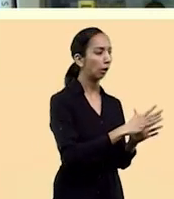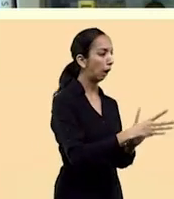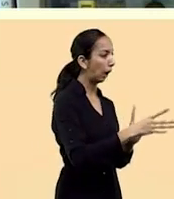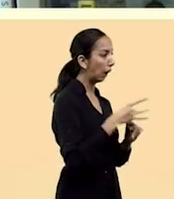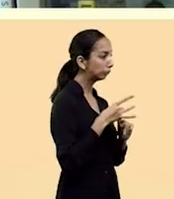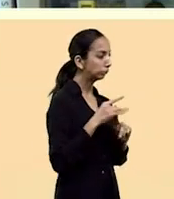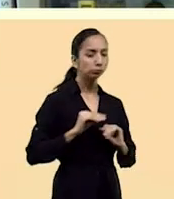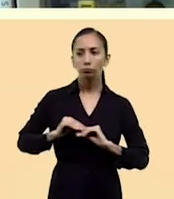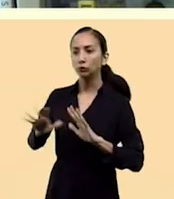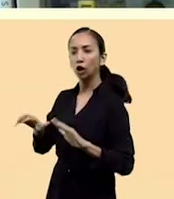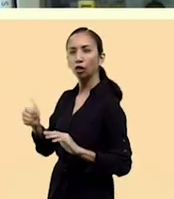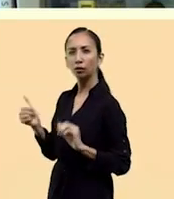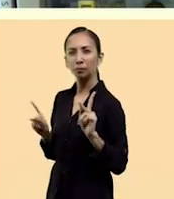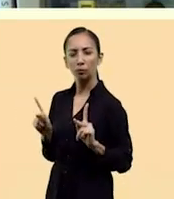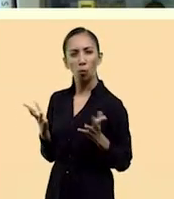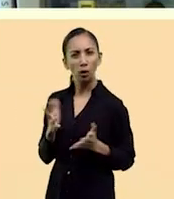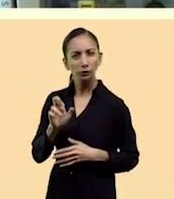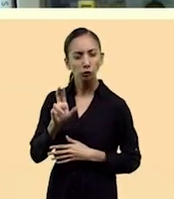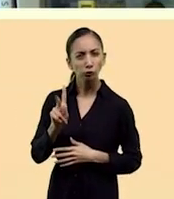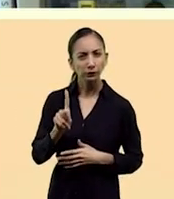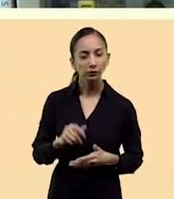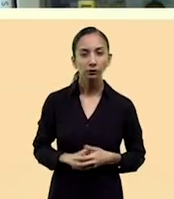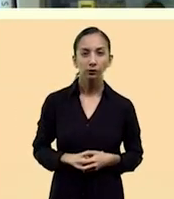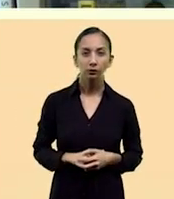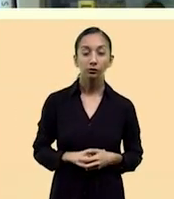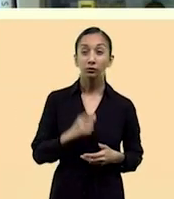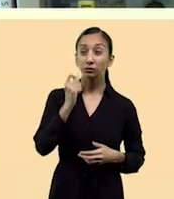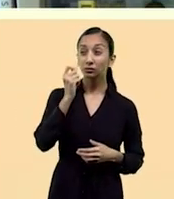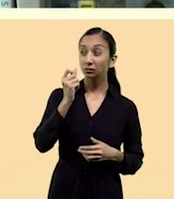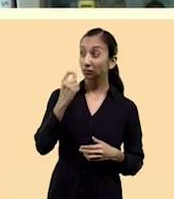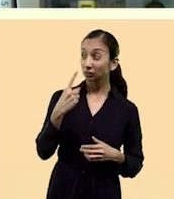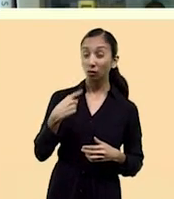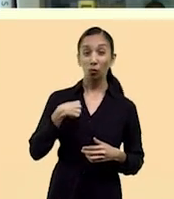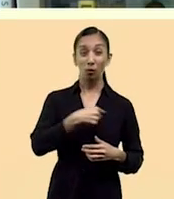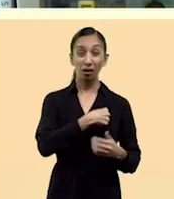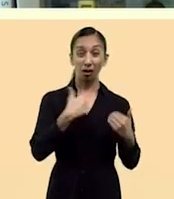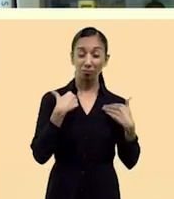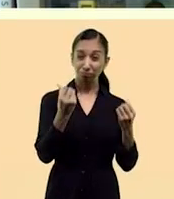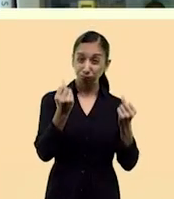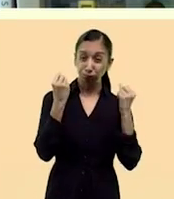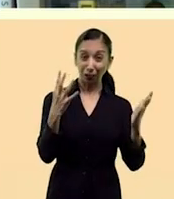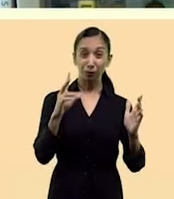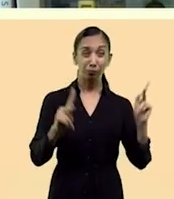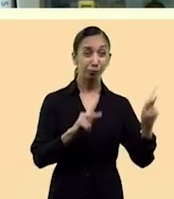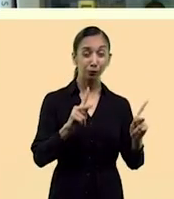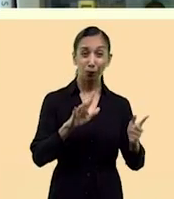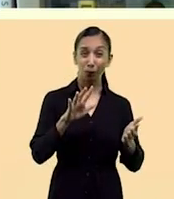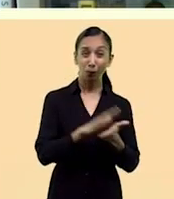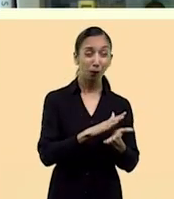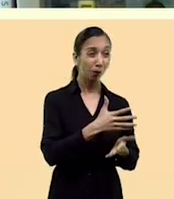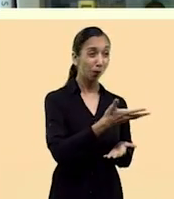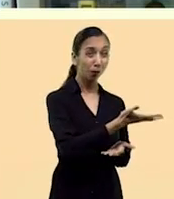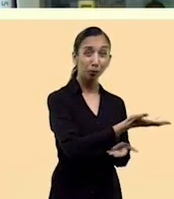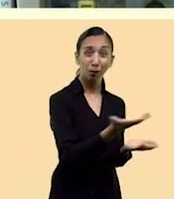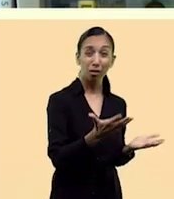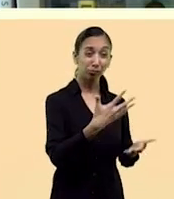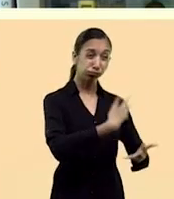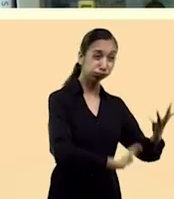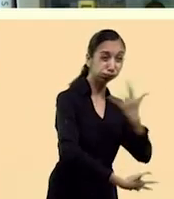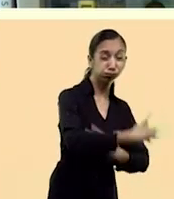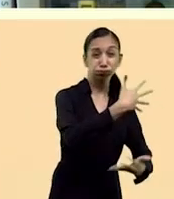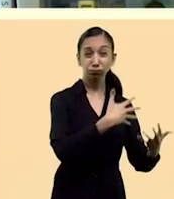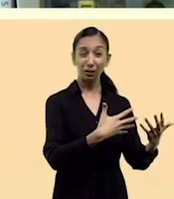them? In ordinary times, as many as 1 million people might be in our schools in any given day. Students and school staff in